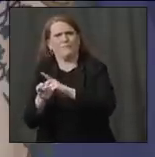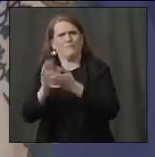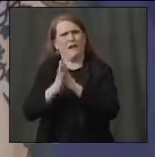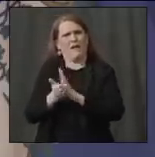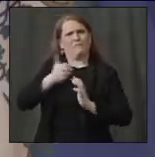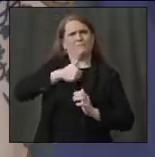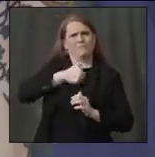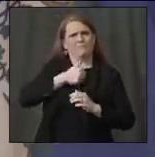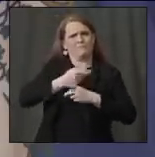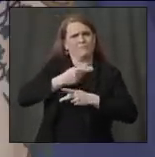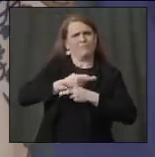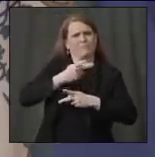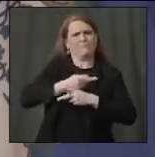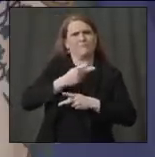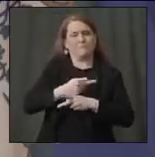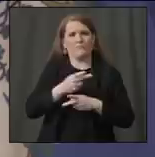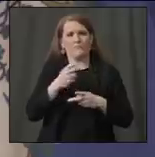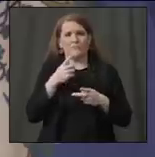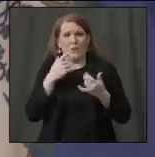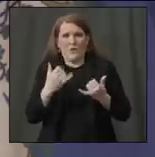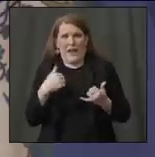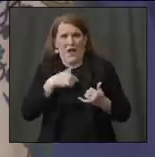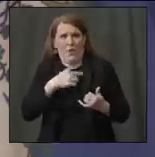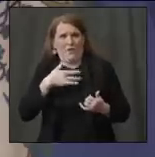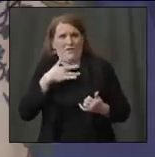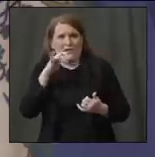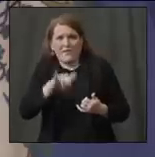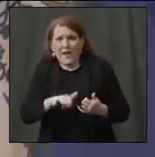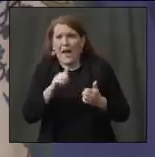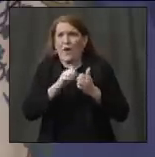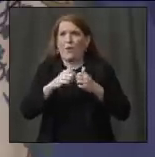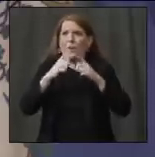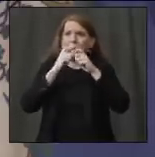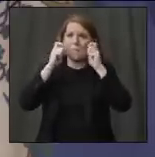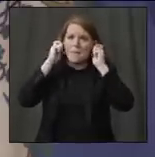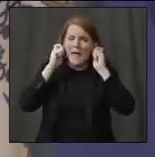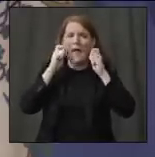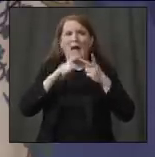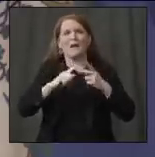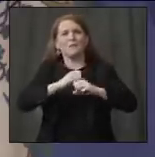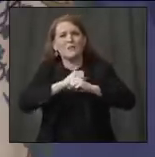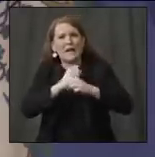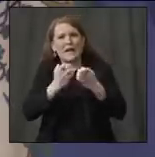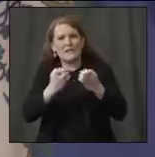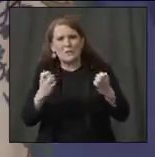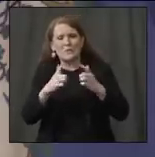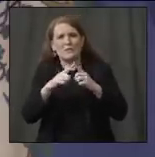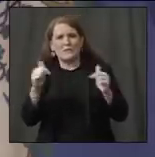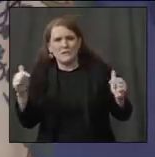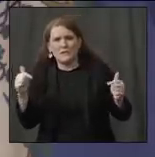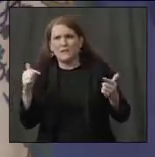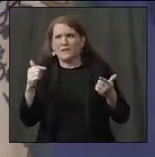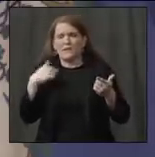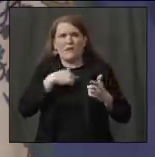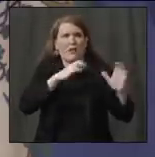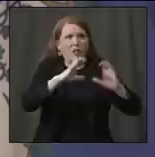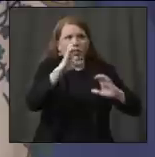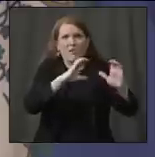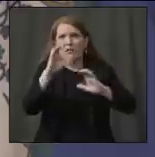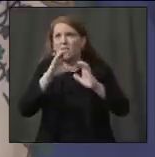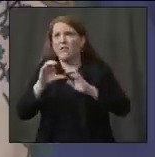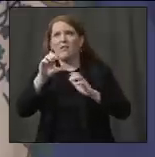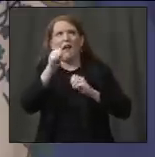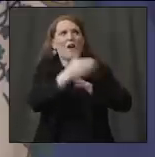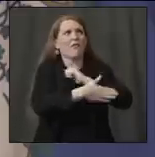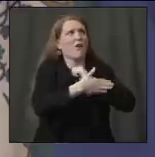spent a lot of time, waiting for the plane to land from China. And we realize that going forward, this is something in our supply chain